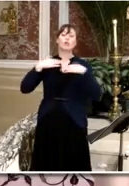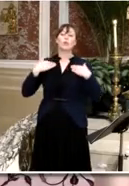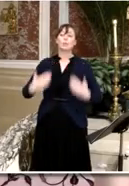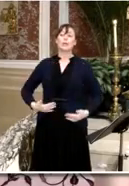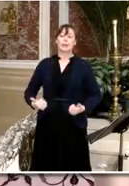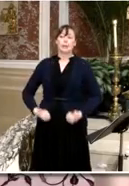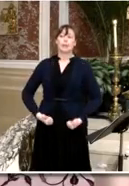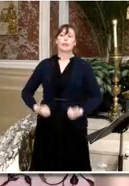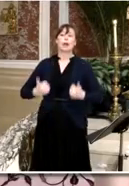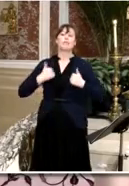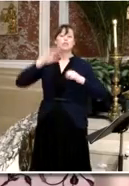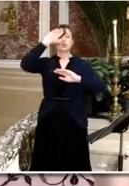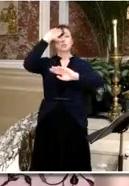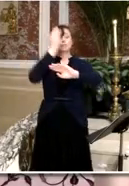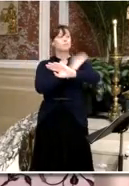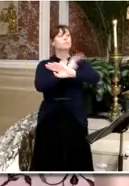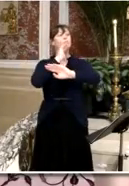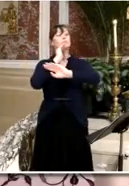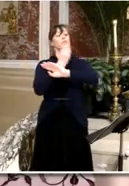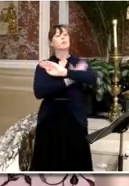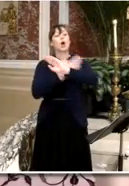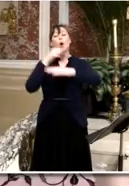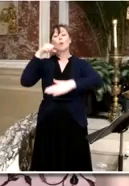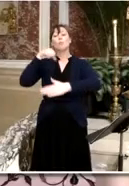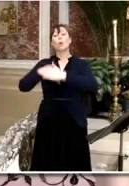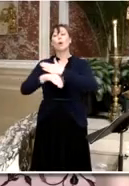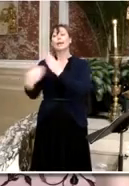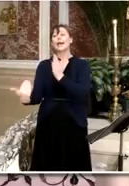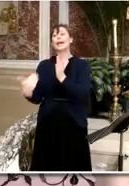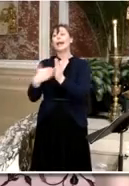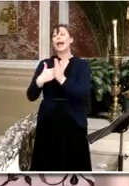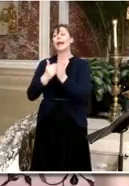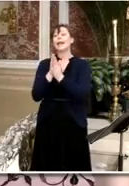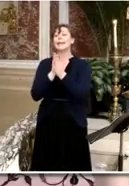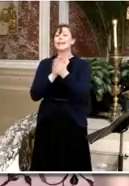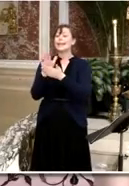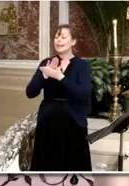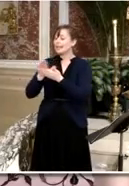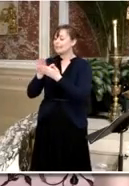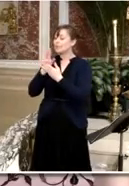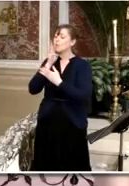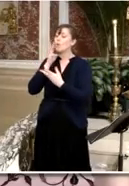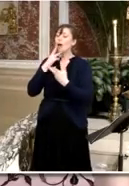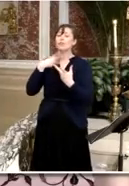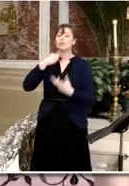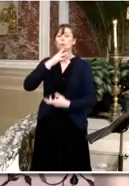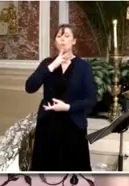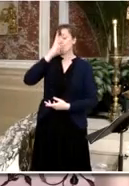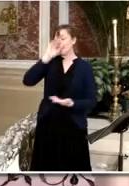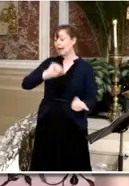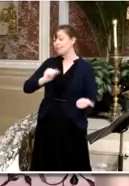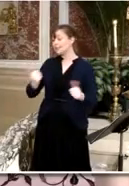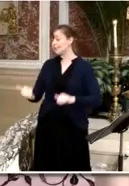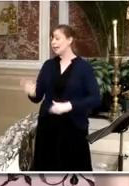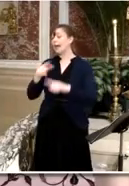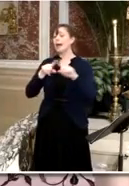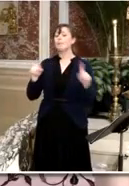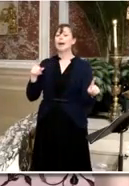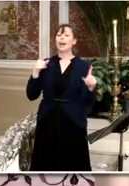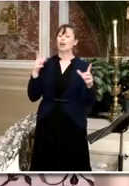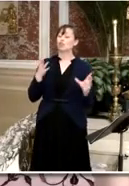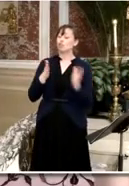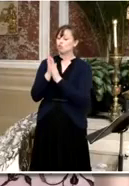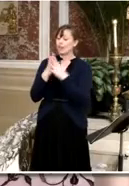sons and daughters, born again in the cleansing waters of baptism, are strengthened by the anointing of the